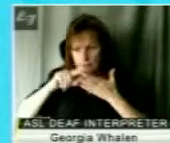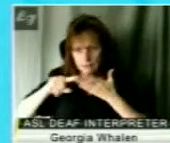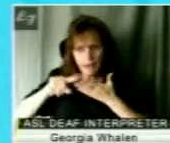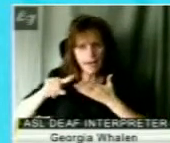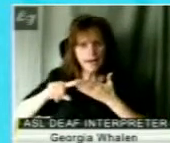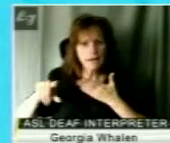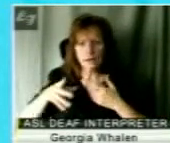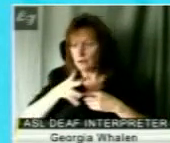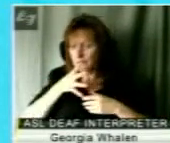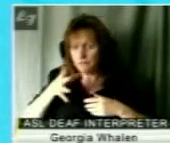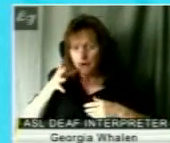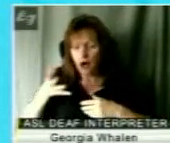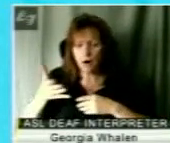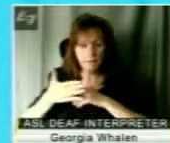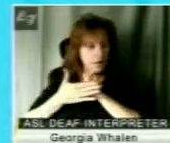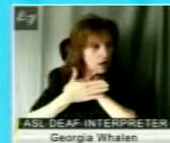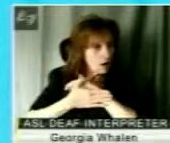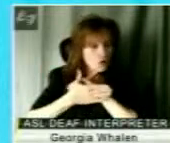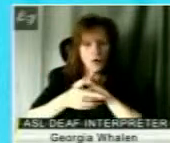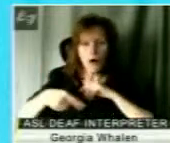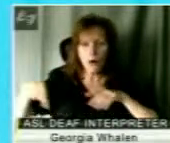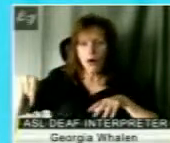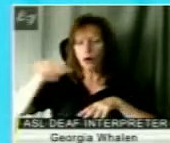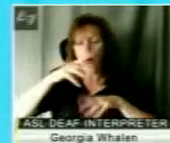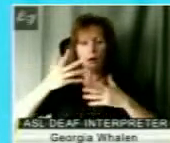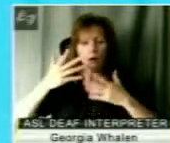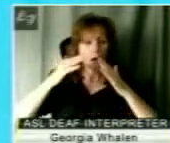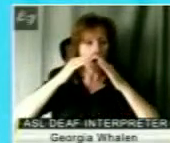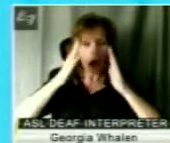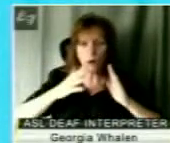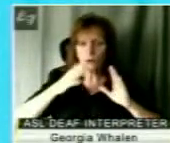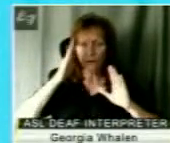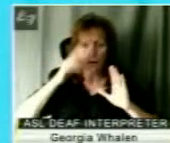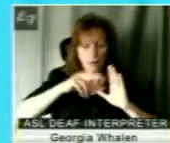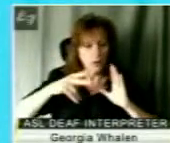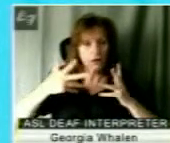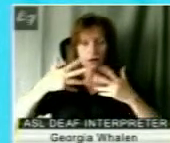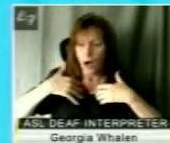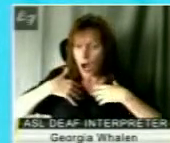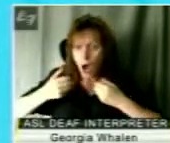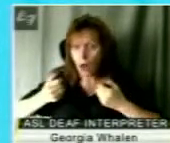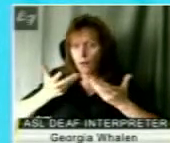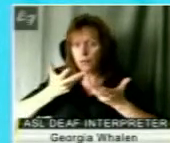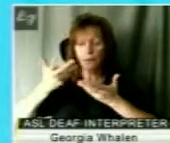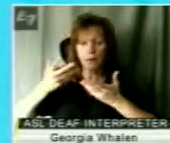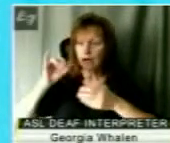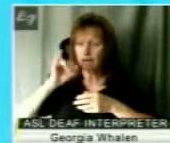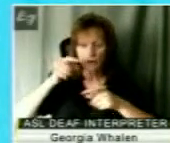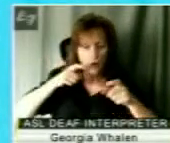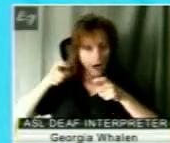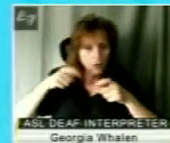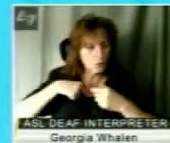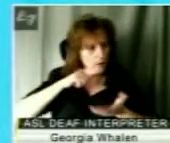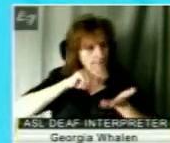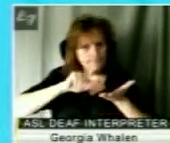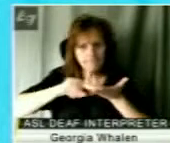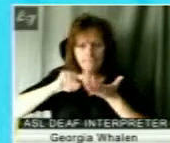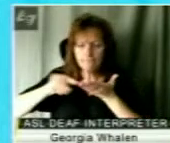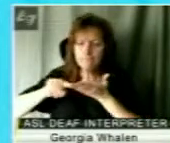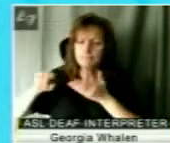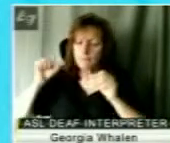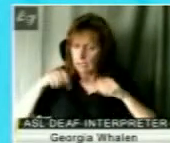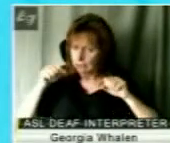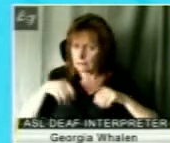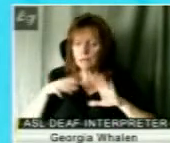and looking at the infection prevention and control measures in these groups. So we're certainly paying a lot of attention to it